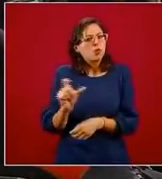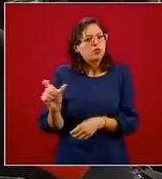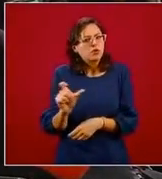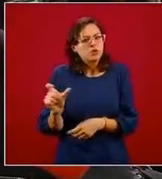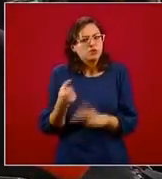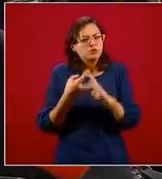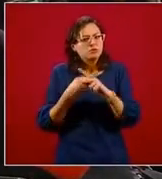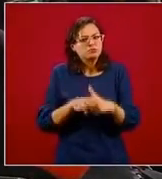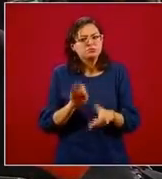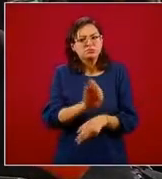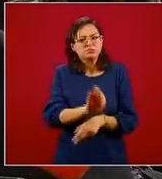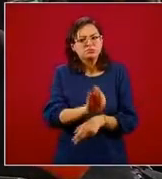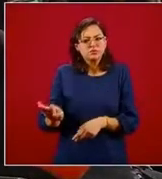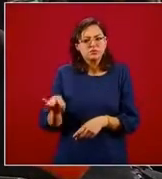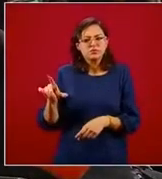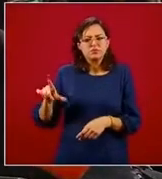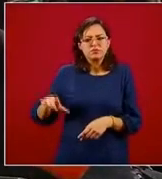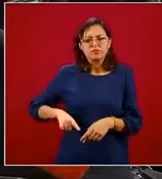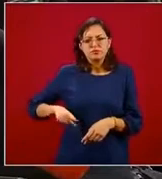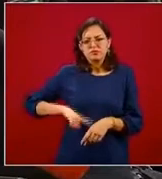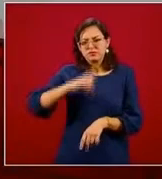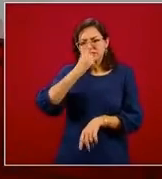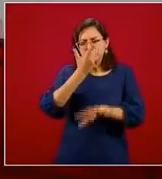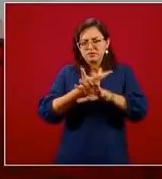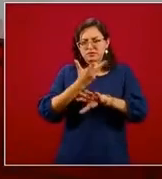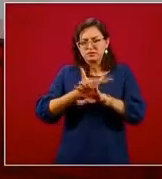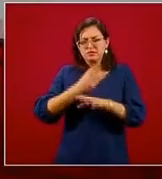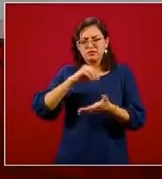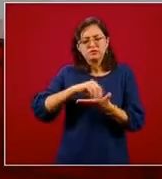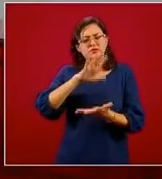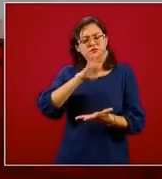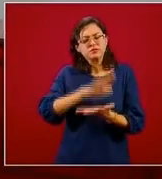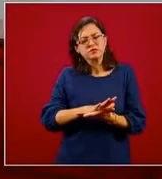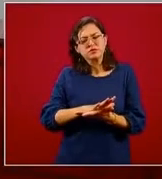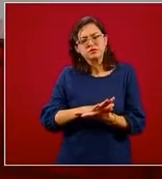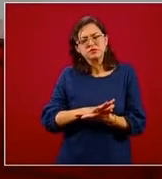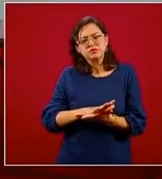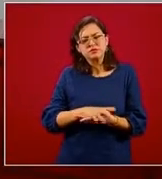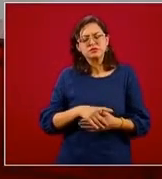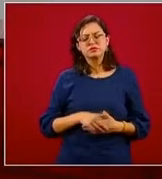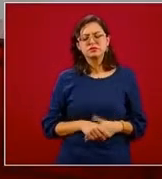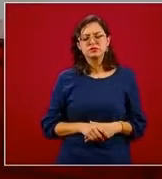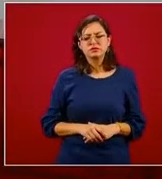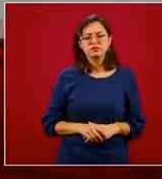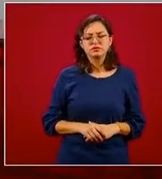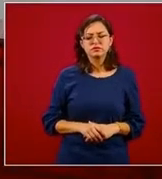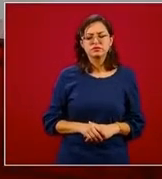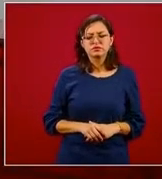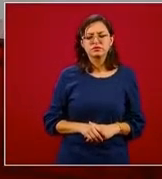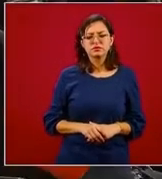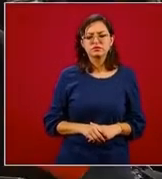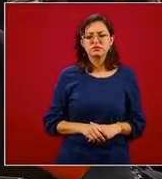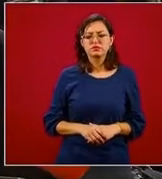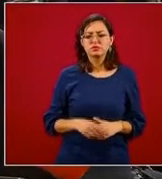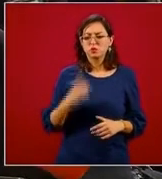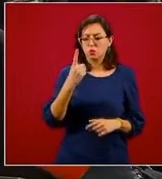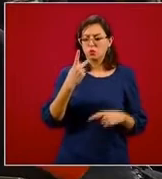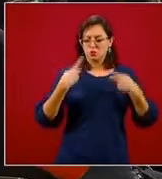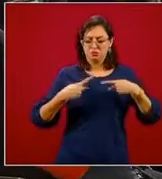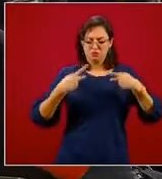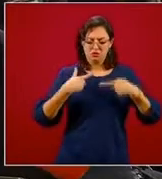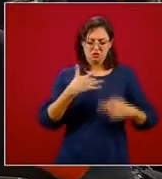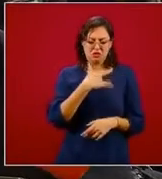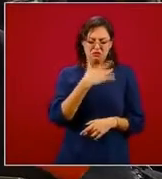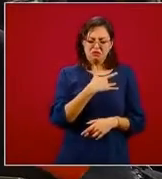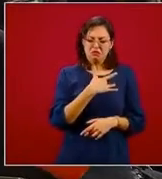anunciando or el what gobierno dates are you estadounidense talking que se about registra there? este número And de fechas. what dates is ¿Cuánto dura the el United virus en una States persona talking about